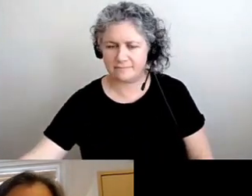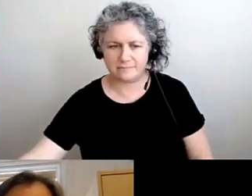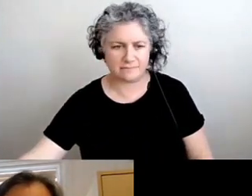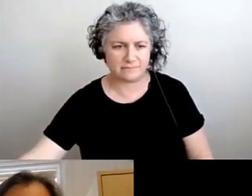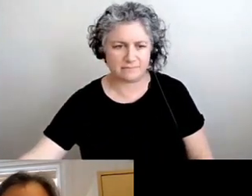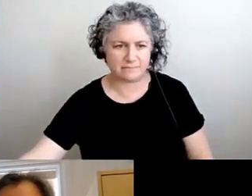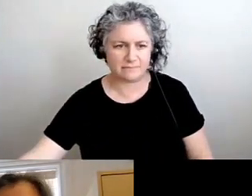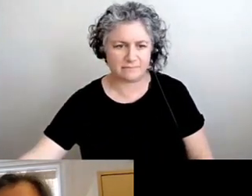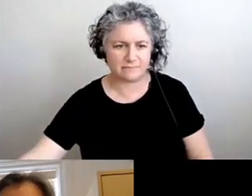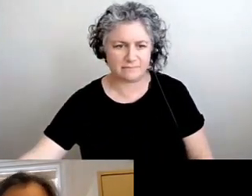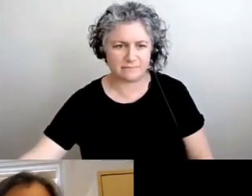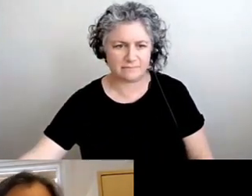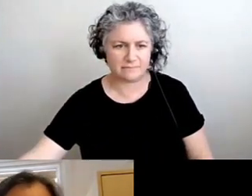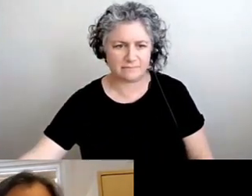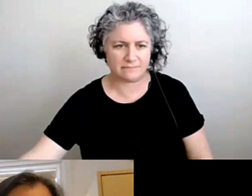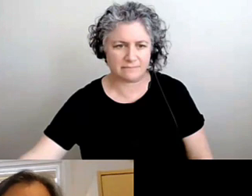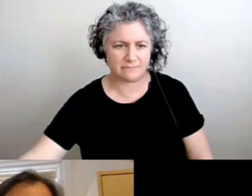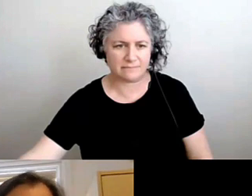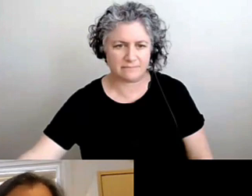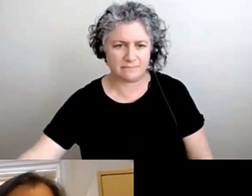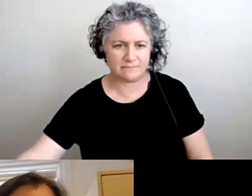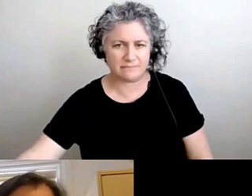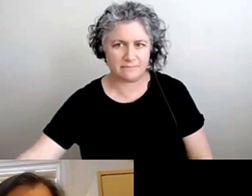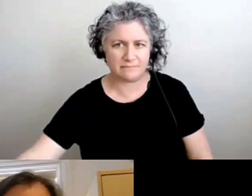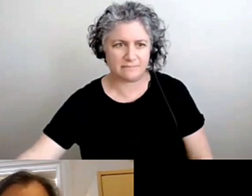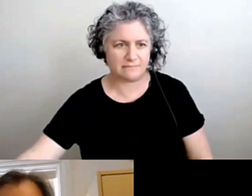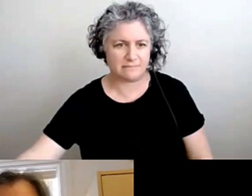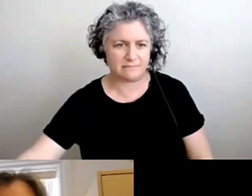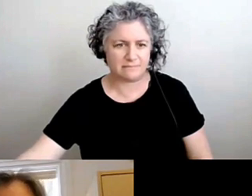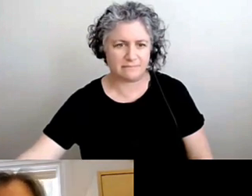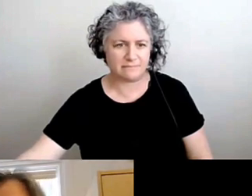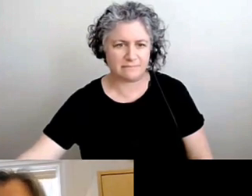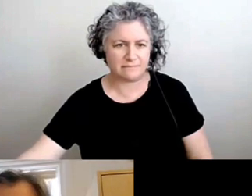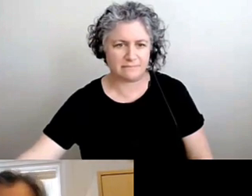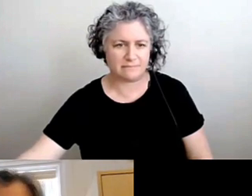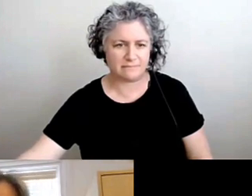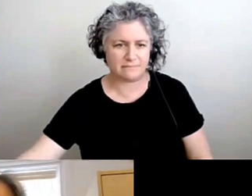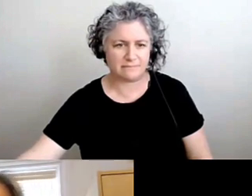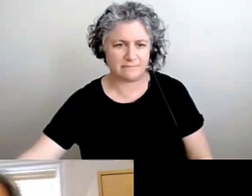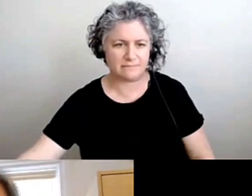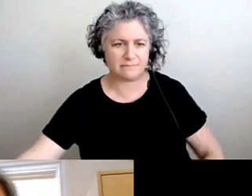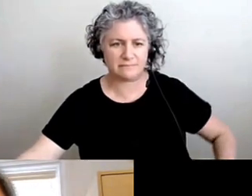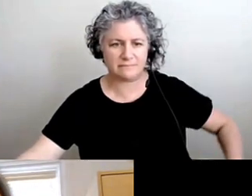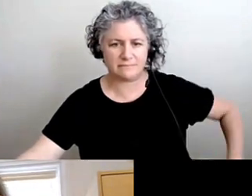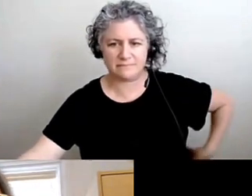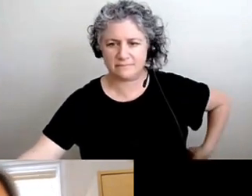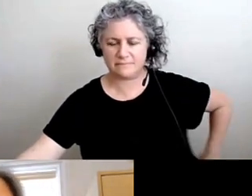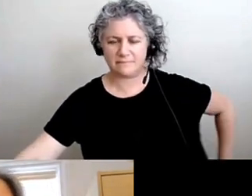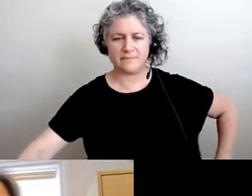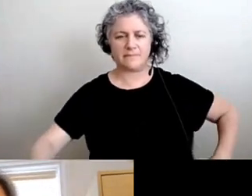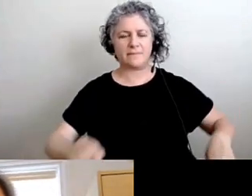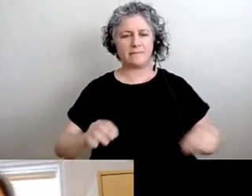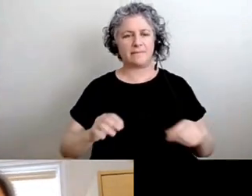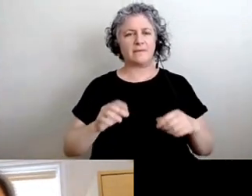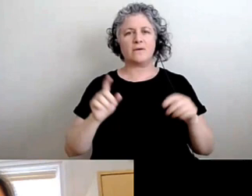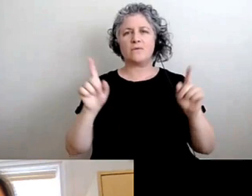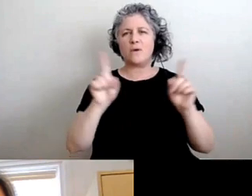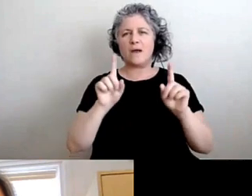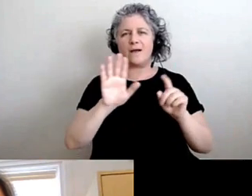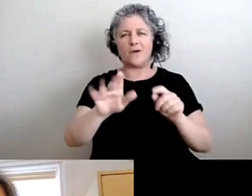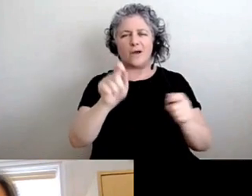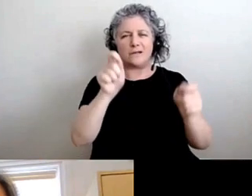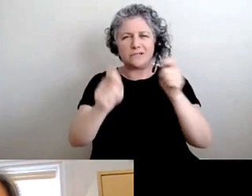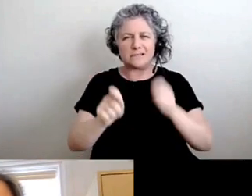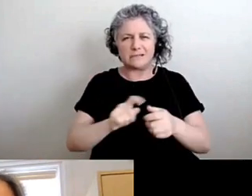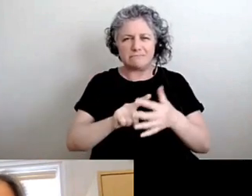And once again, the professional dashboard and where you make all your changes.